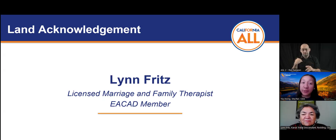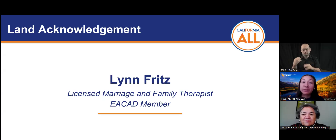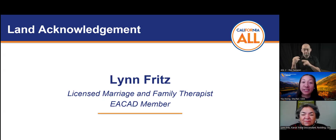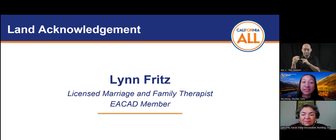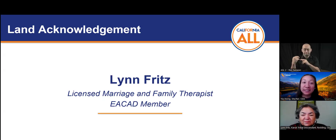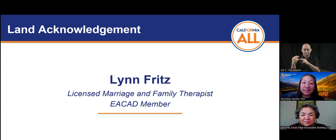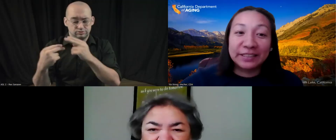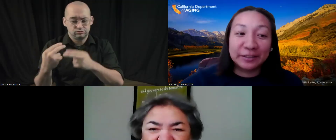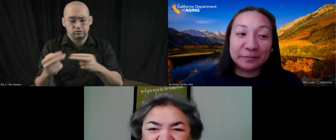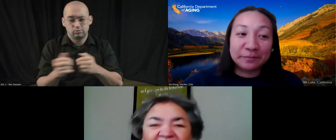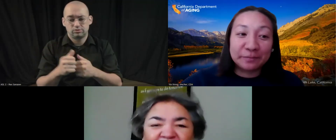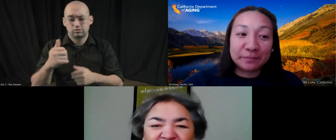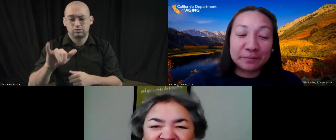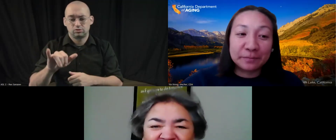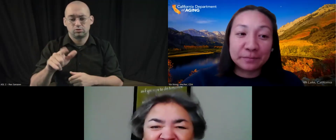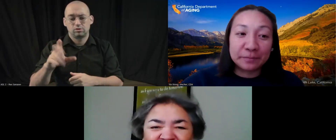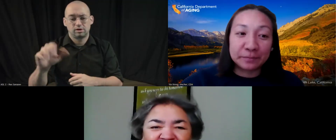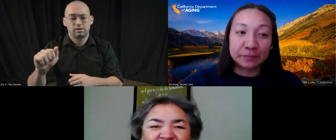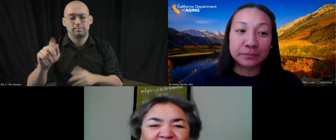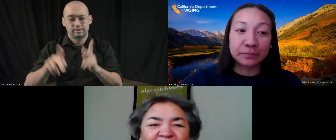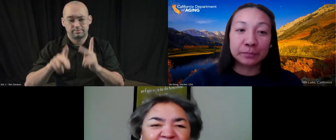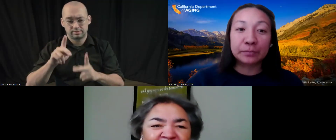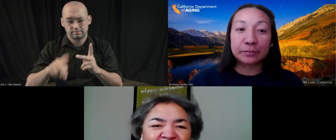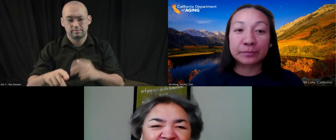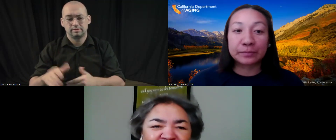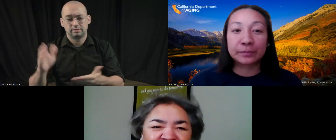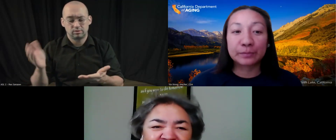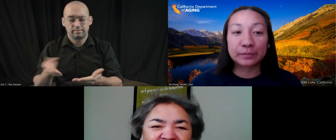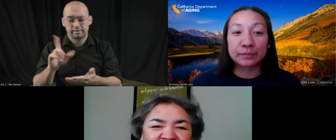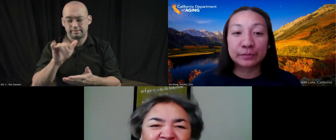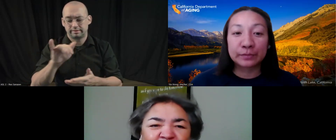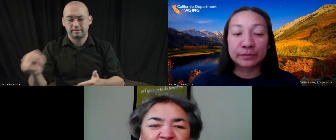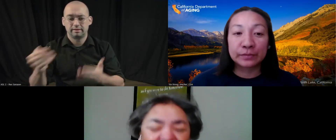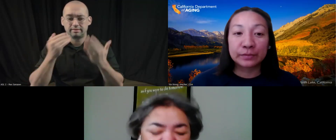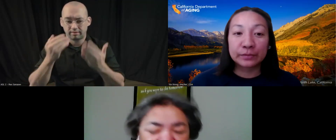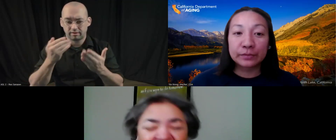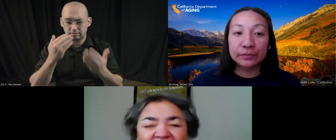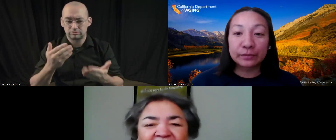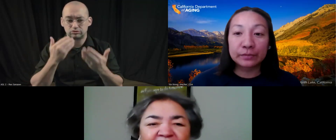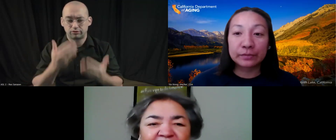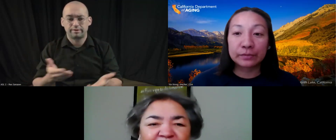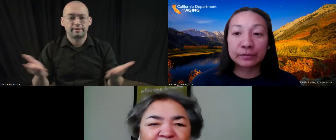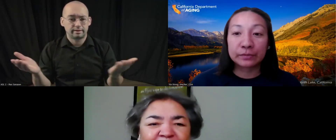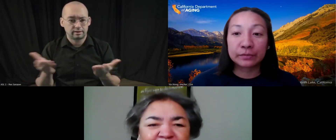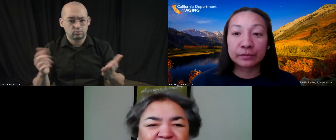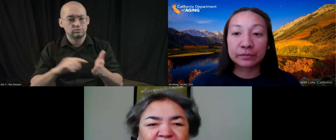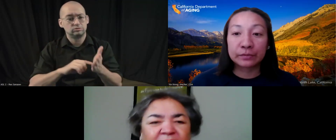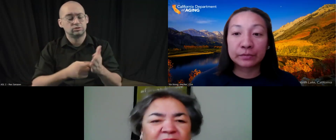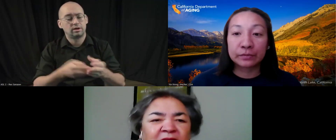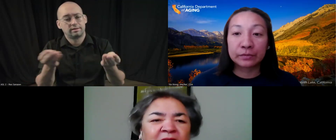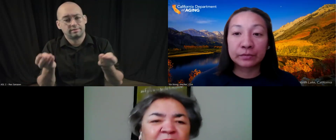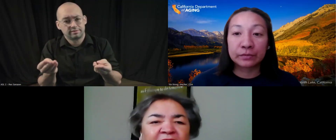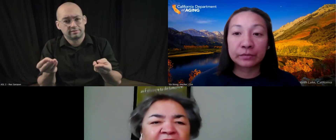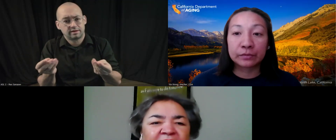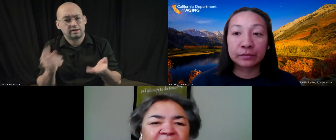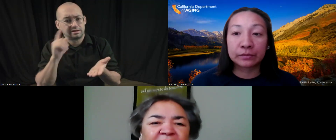So welcome, Lynn. Thank you. Thank you. It's good to be here. As we begin the land acknowledgement,